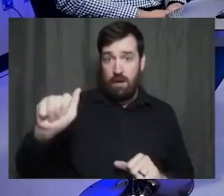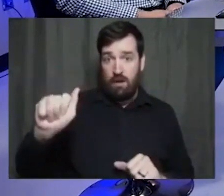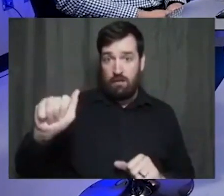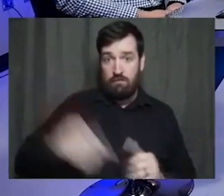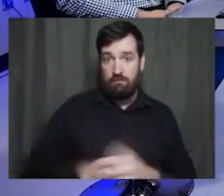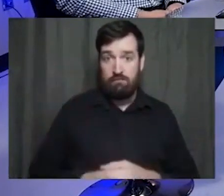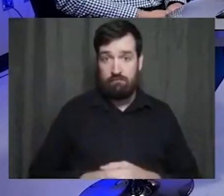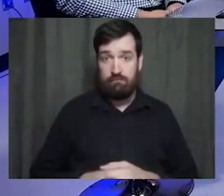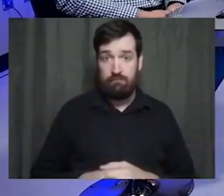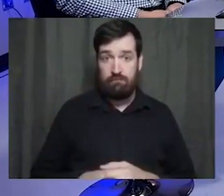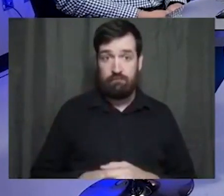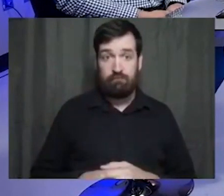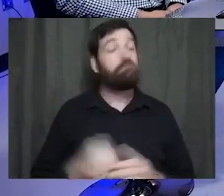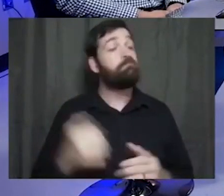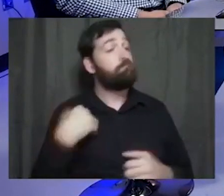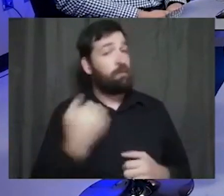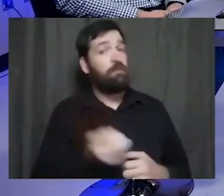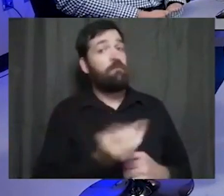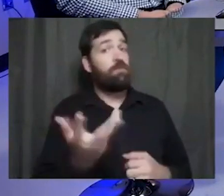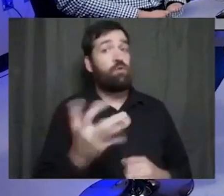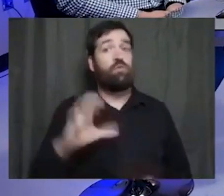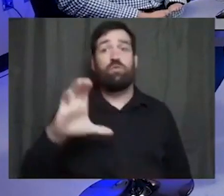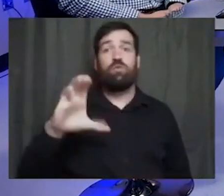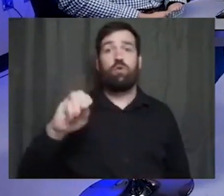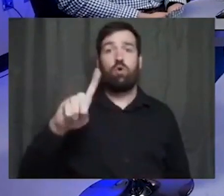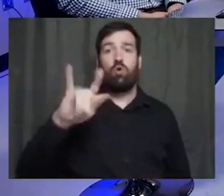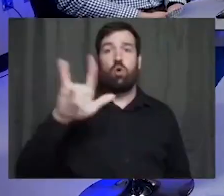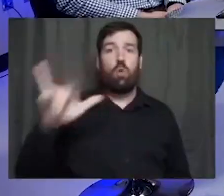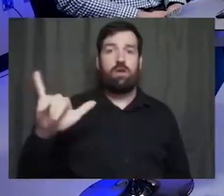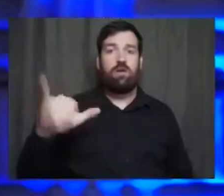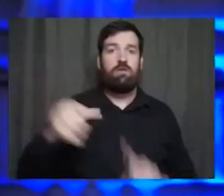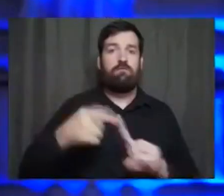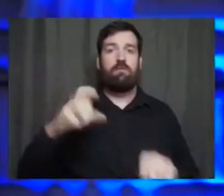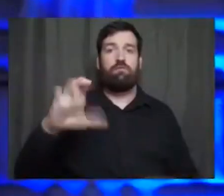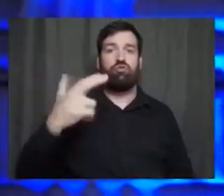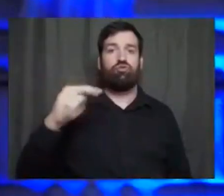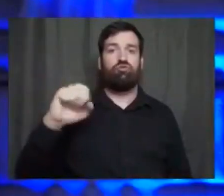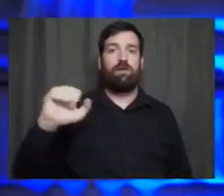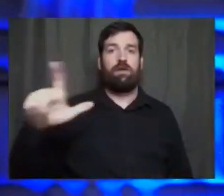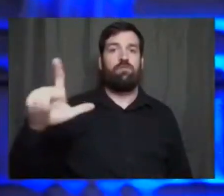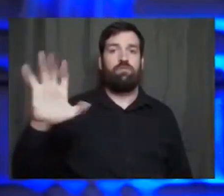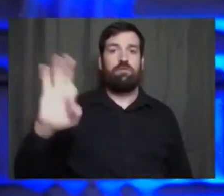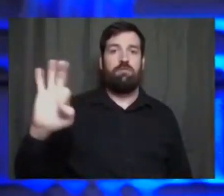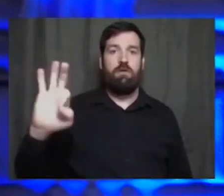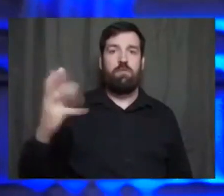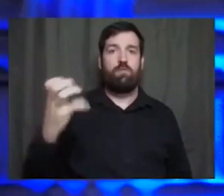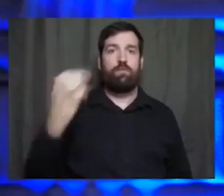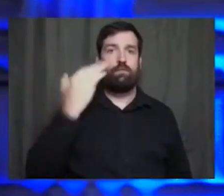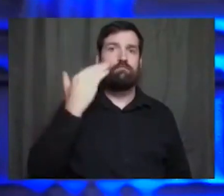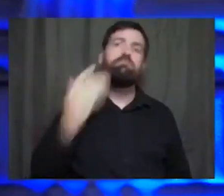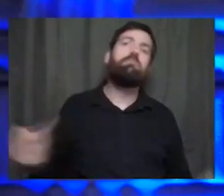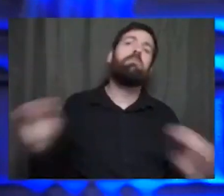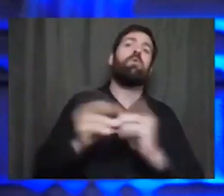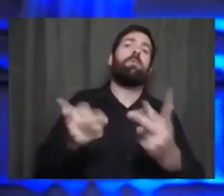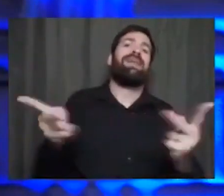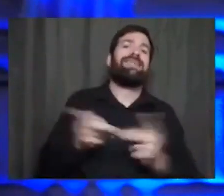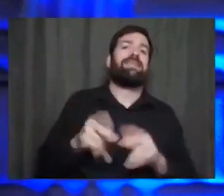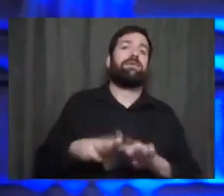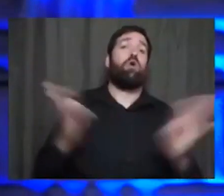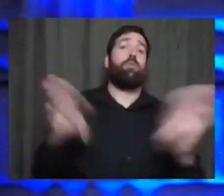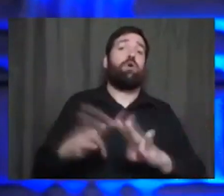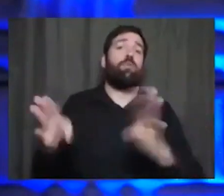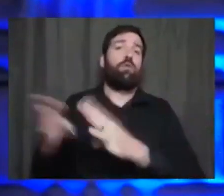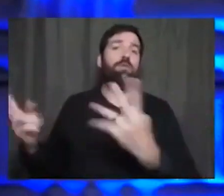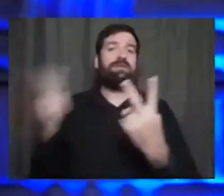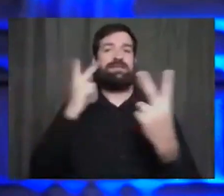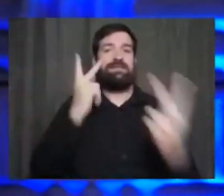I have a couple. Cody with Channel 9 wanted to know, as more places reopen and rules relax, we're starting to see an uptick